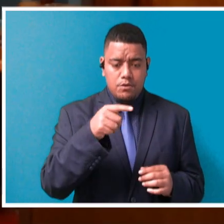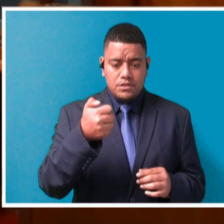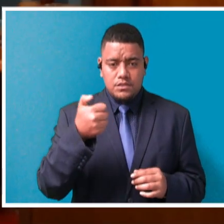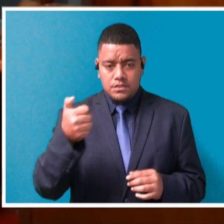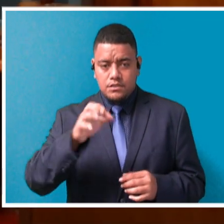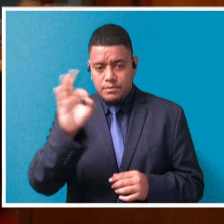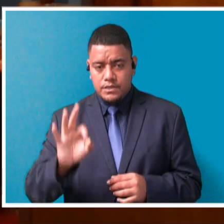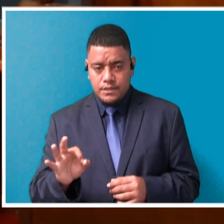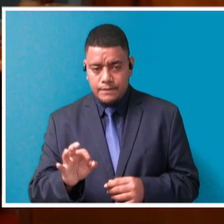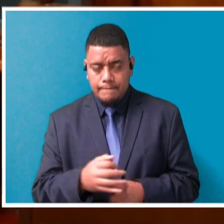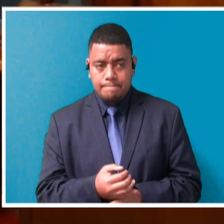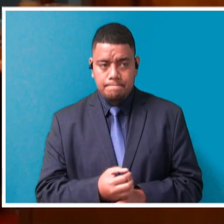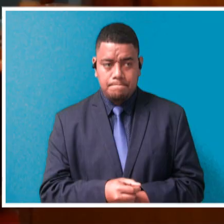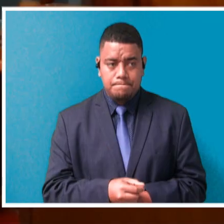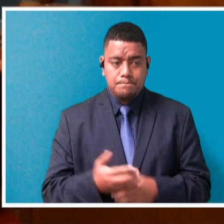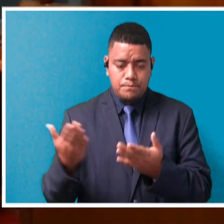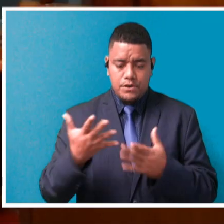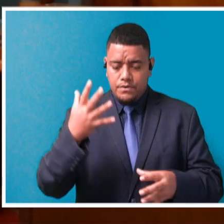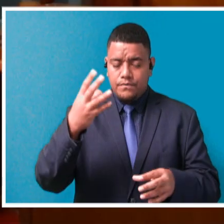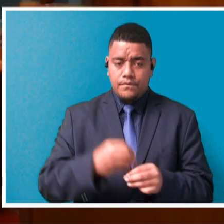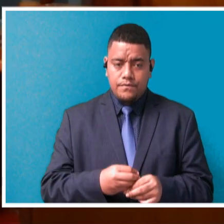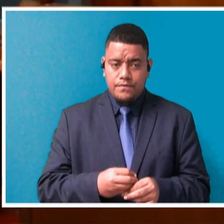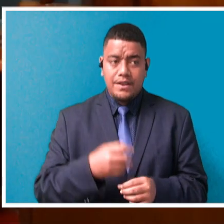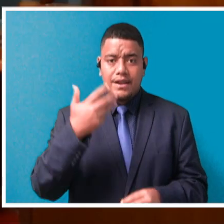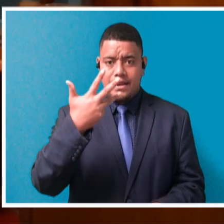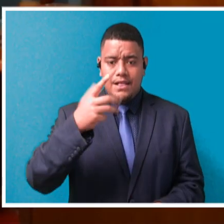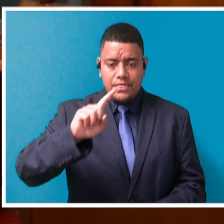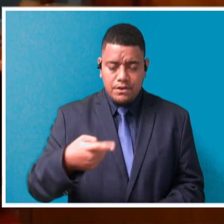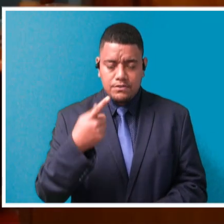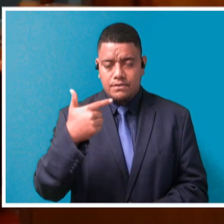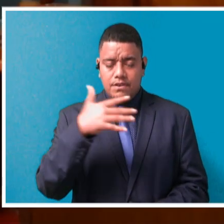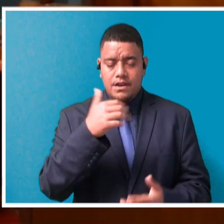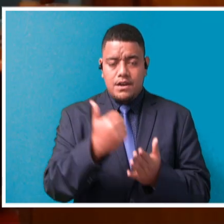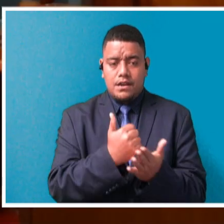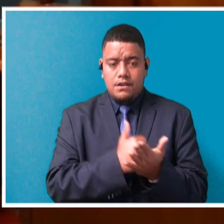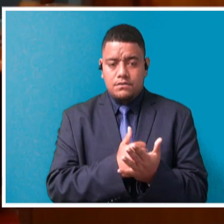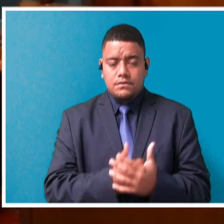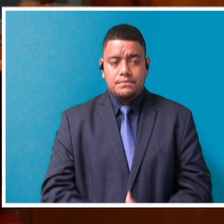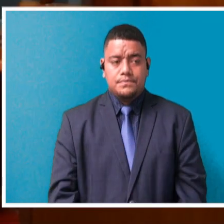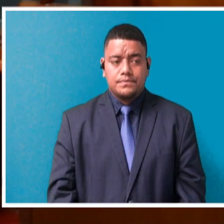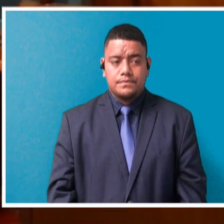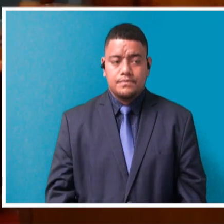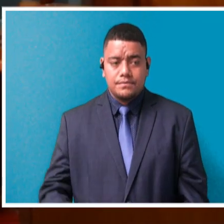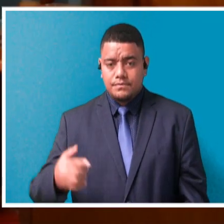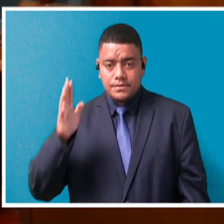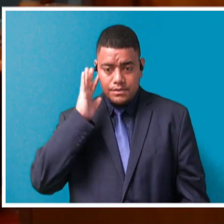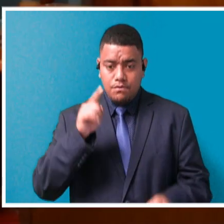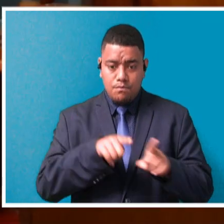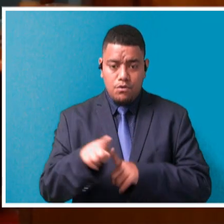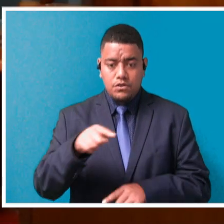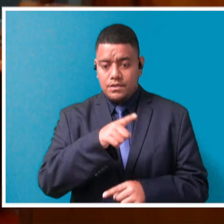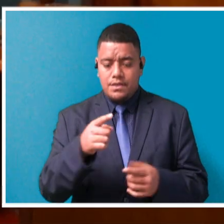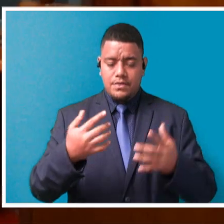3.66%, bringing the total to over 9,700 accounts. You heard most of this data